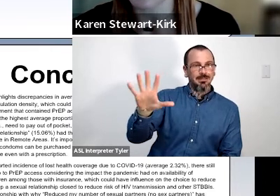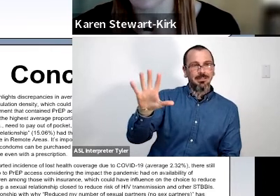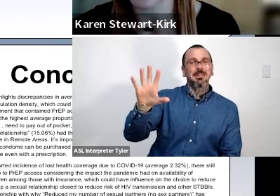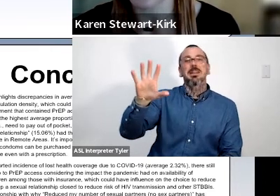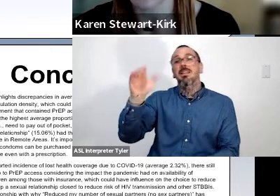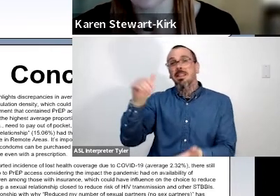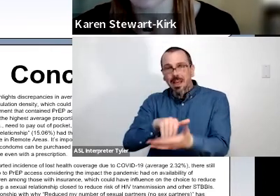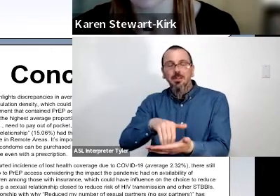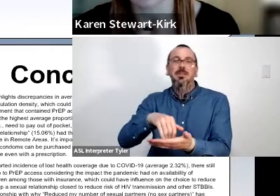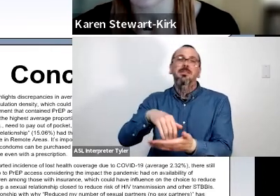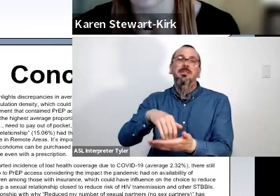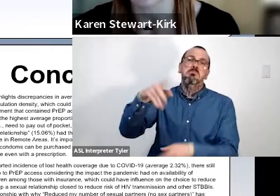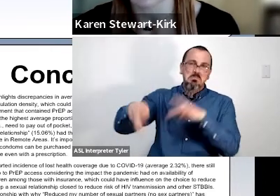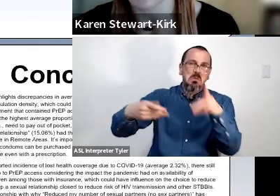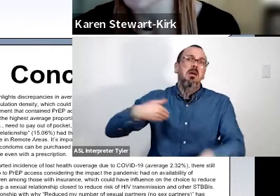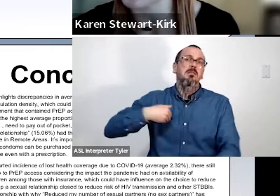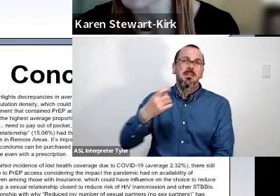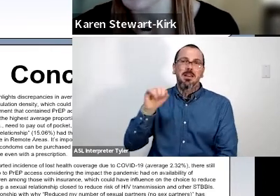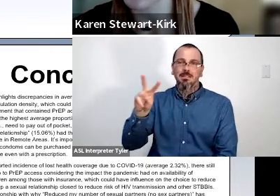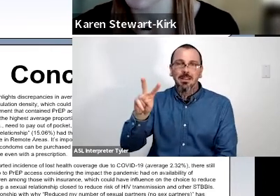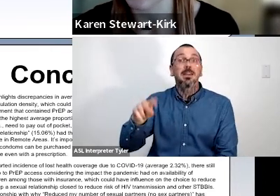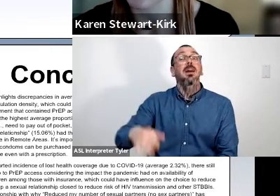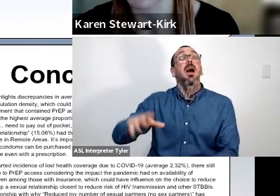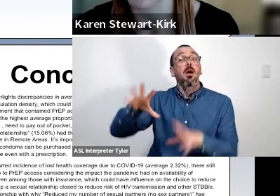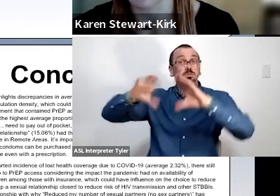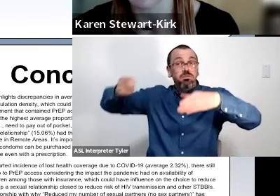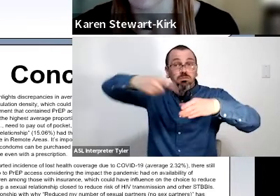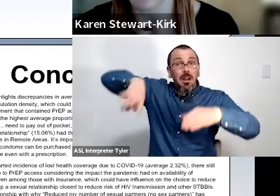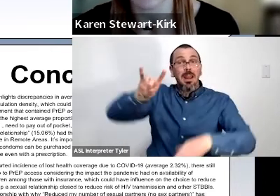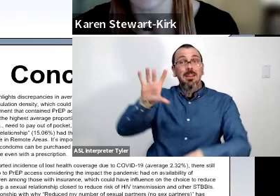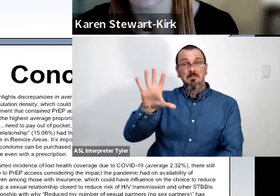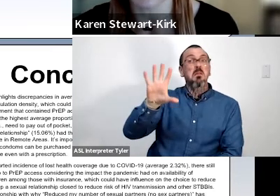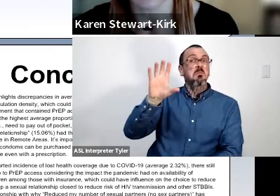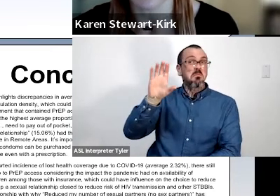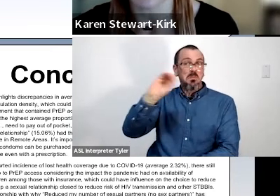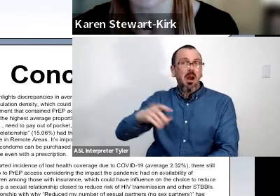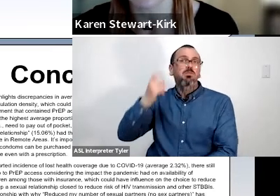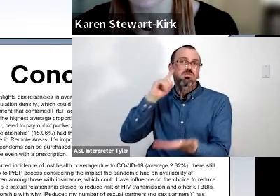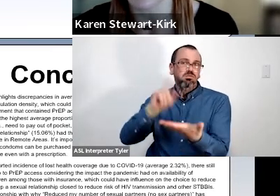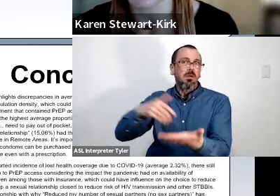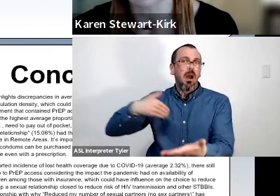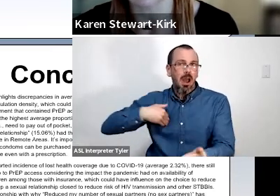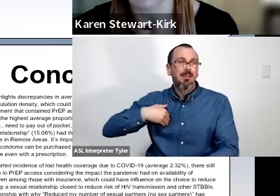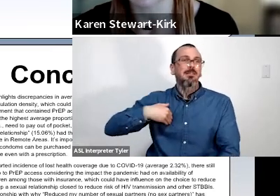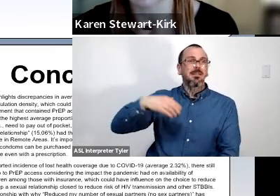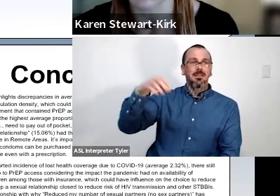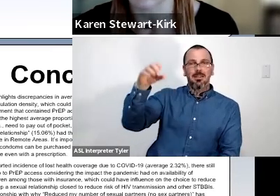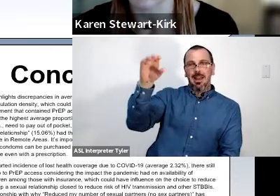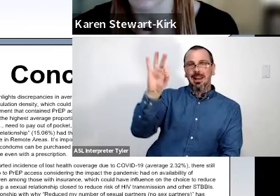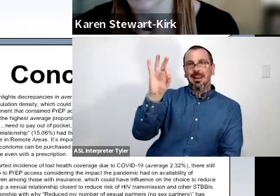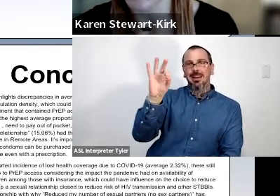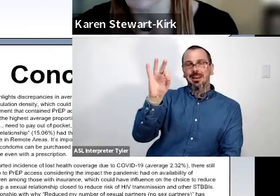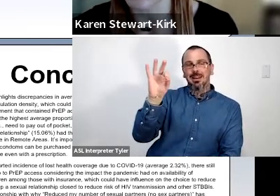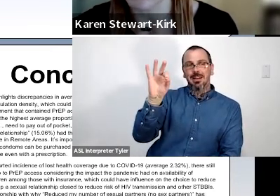this population, 87% are diagnosed, 85% of those diagnosed are on treatment, and 94% of those on treatment have achieved viral